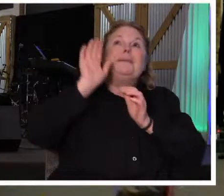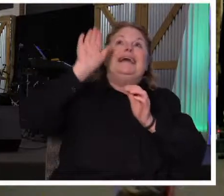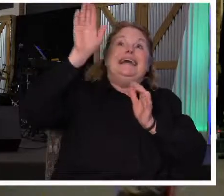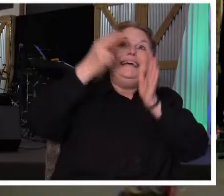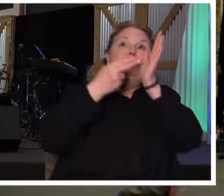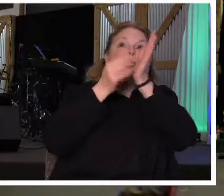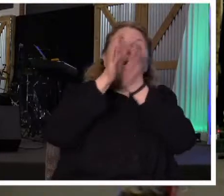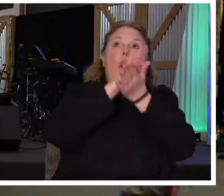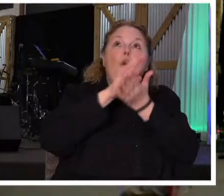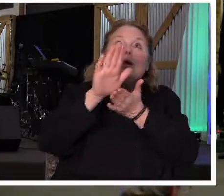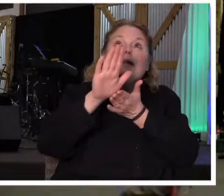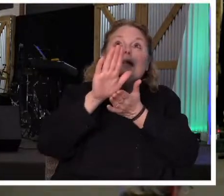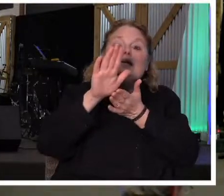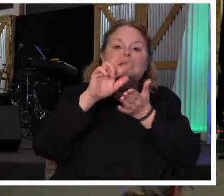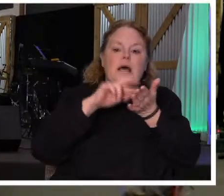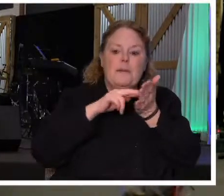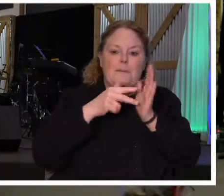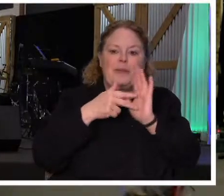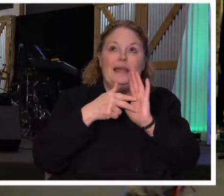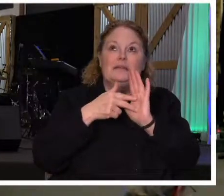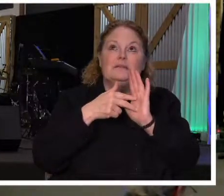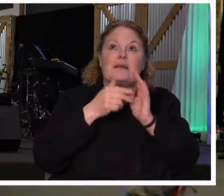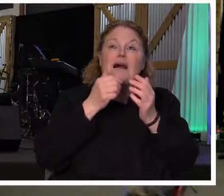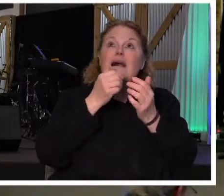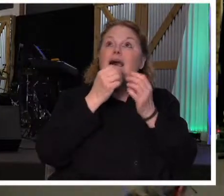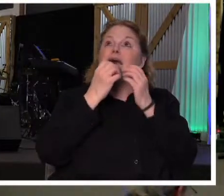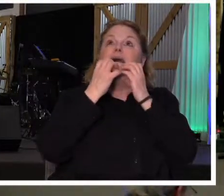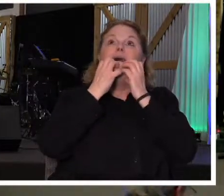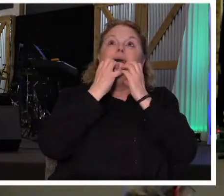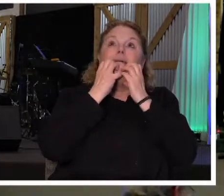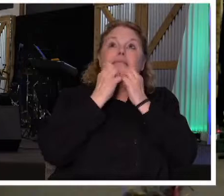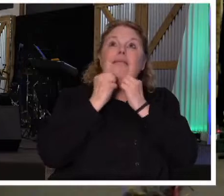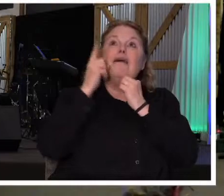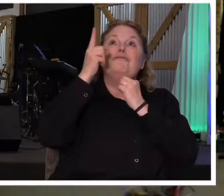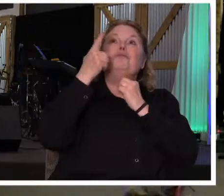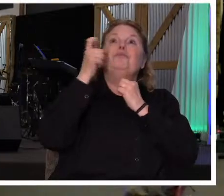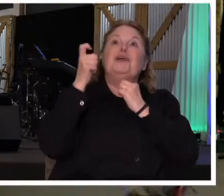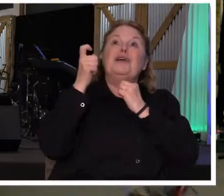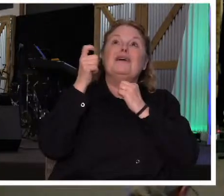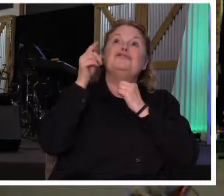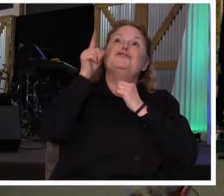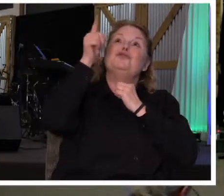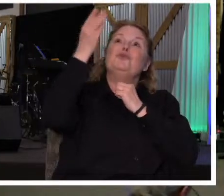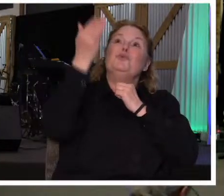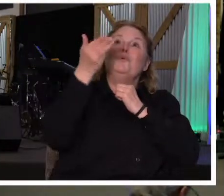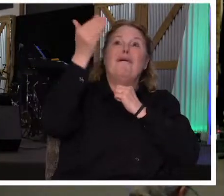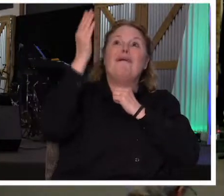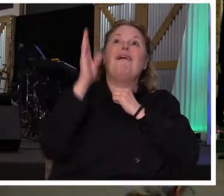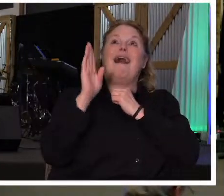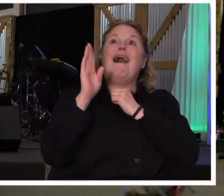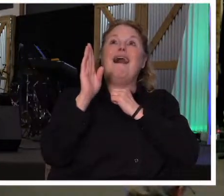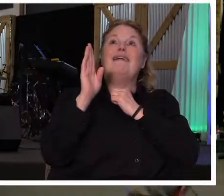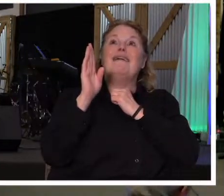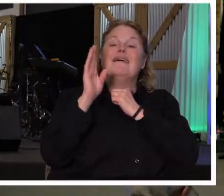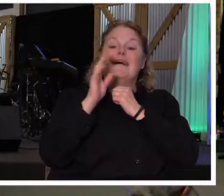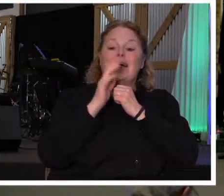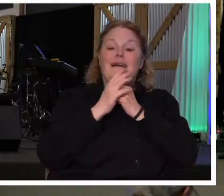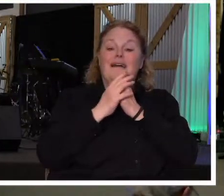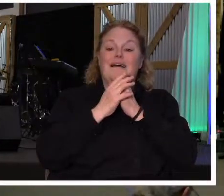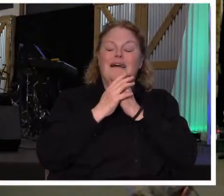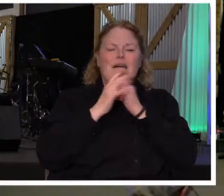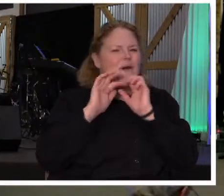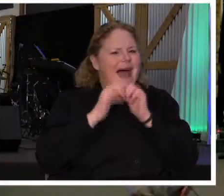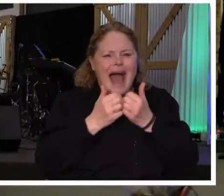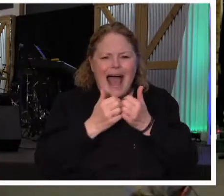for who he is in himself. So we say, how do you get to that place? Well, let's keep going in the scripture because Isaiah